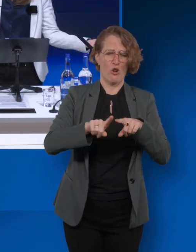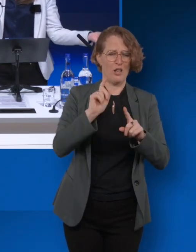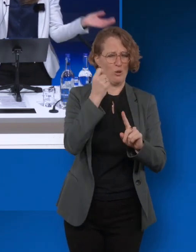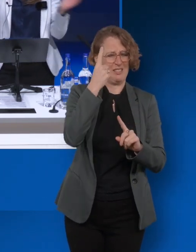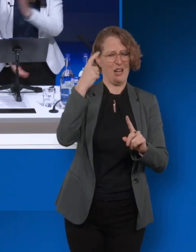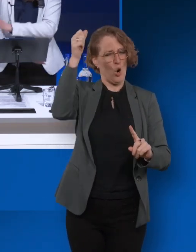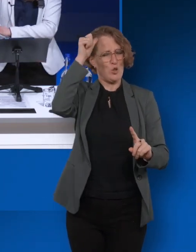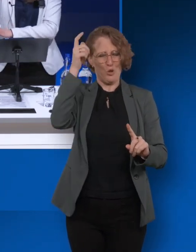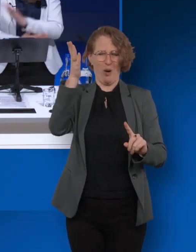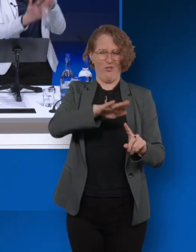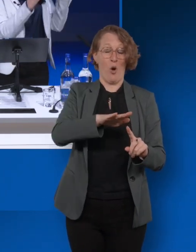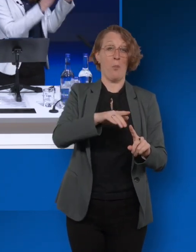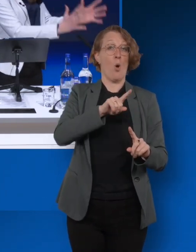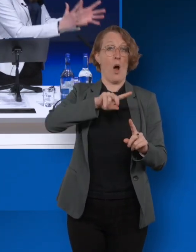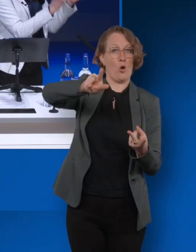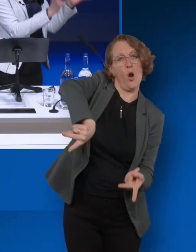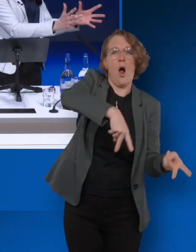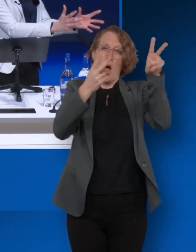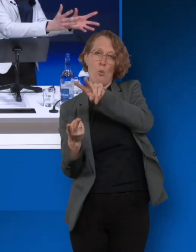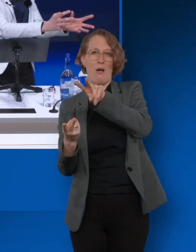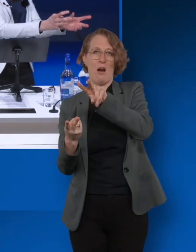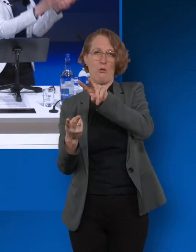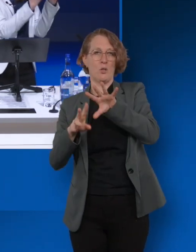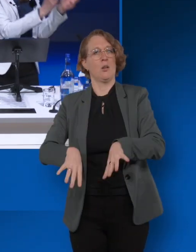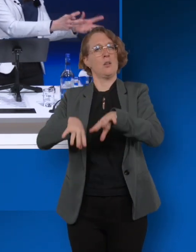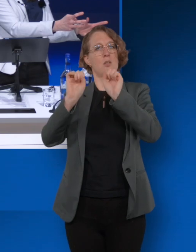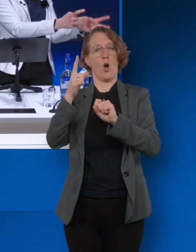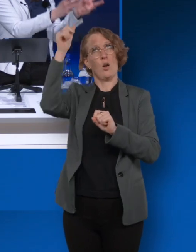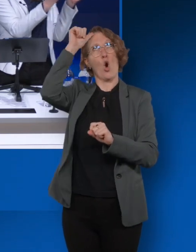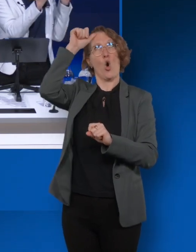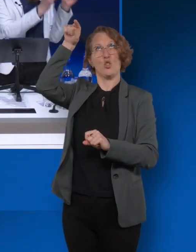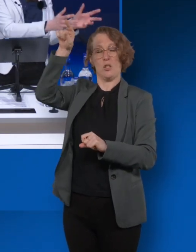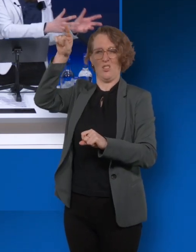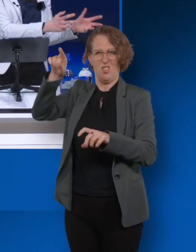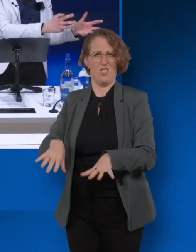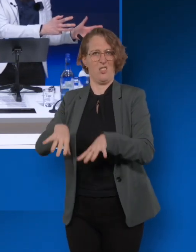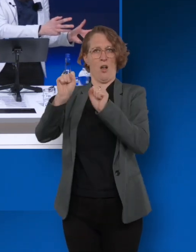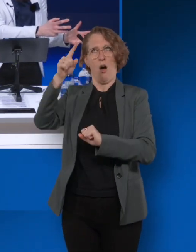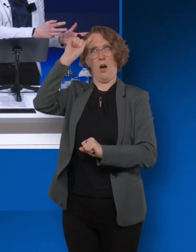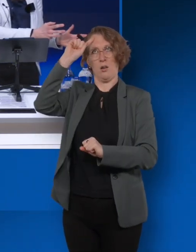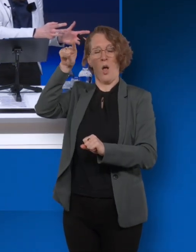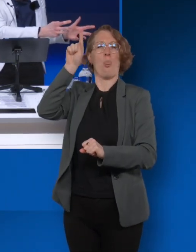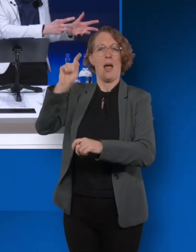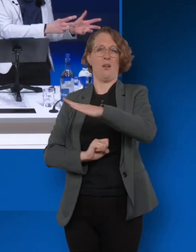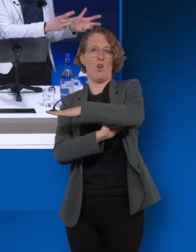Why don't we flip that on its head and assume that consciousness is fundamental to the universe